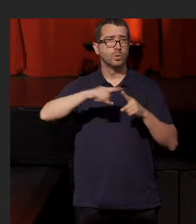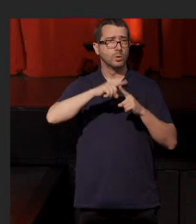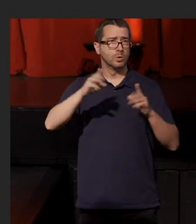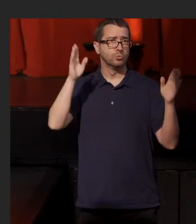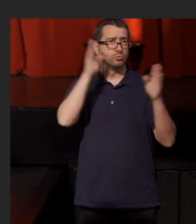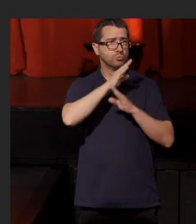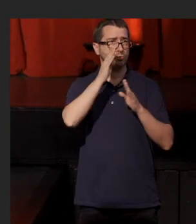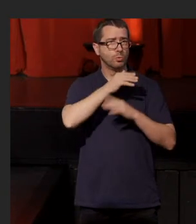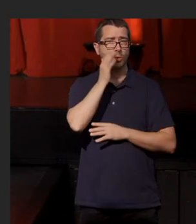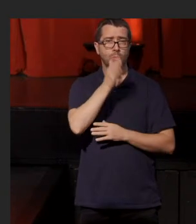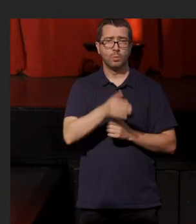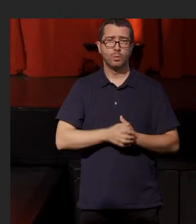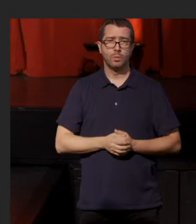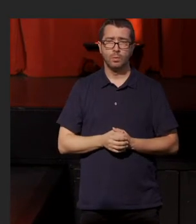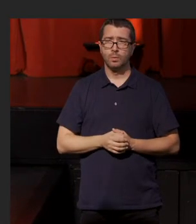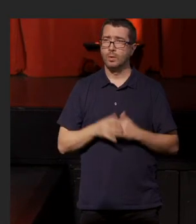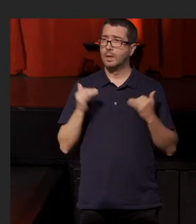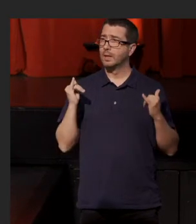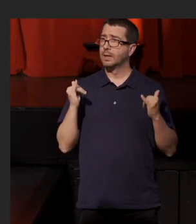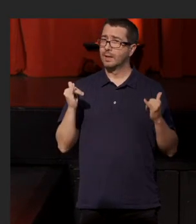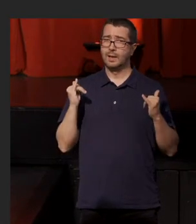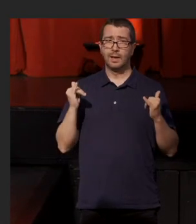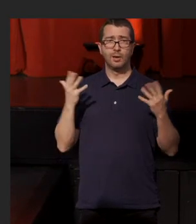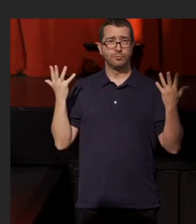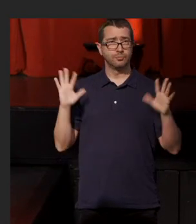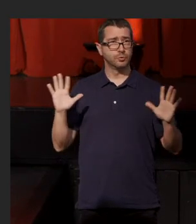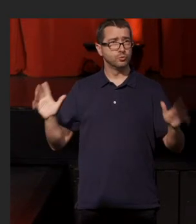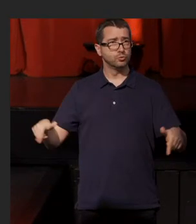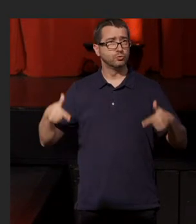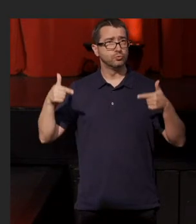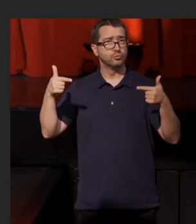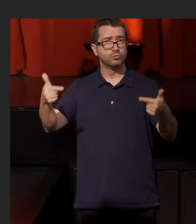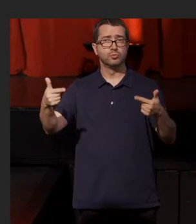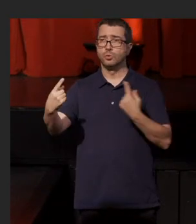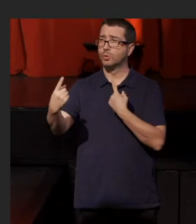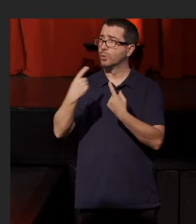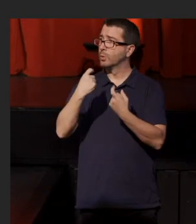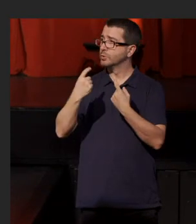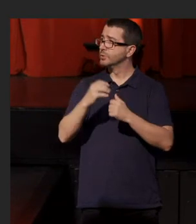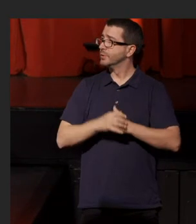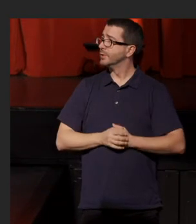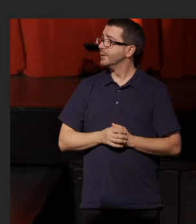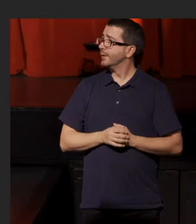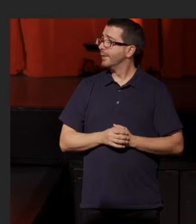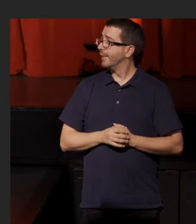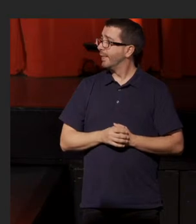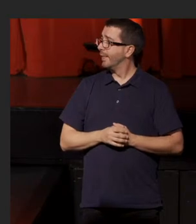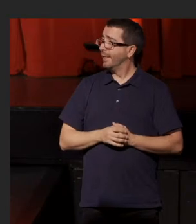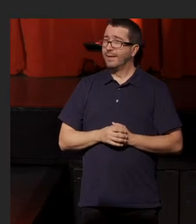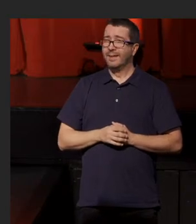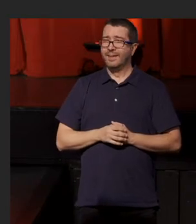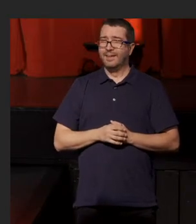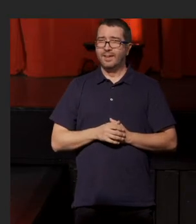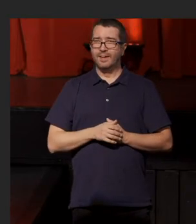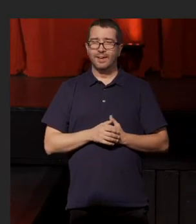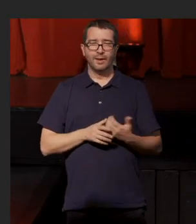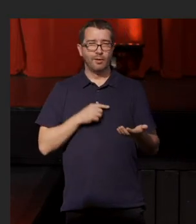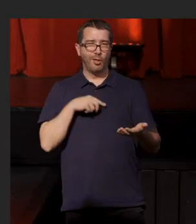We're going to move to questions from the audience, which I'm getting on my, I'm not just distracted on my phone here watching TikTok,